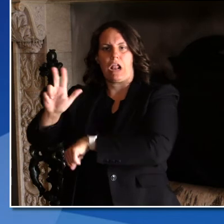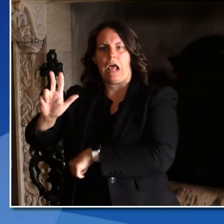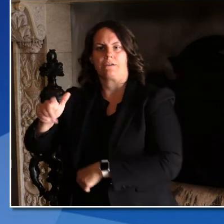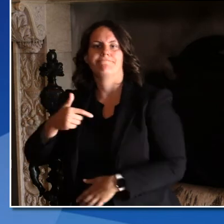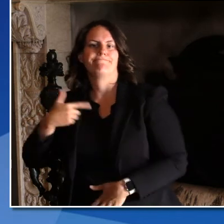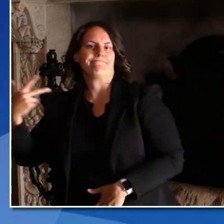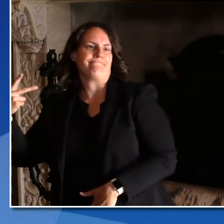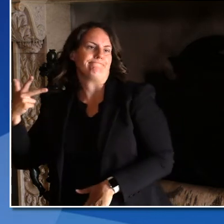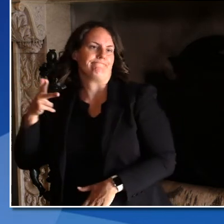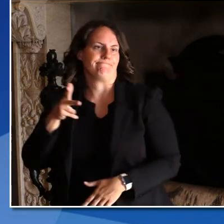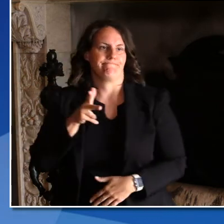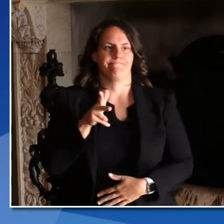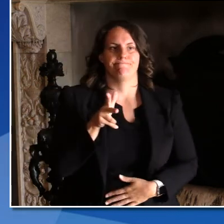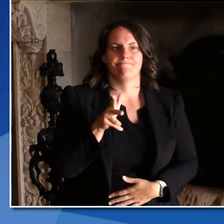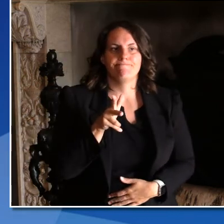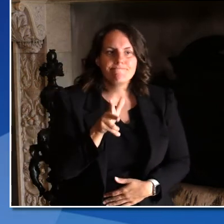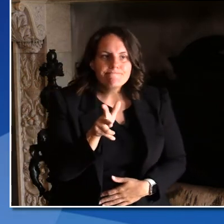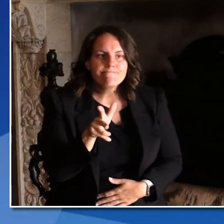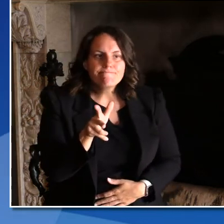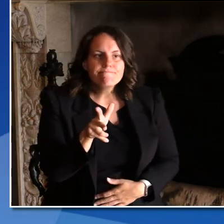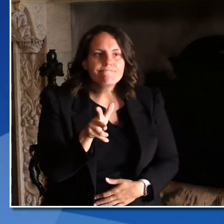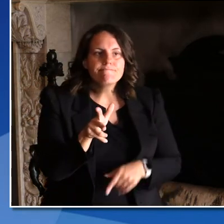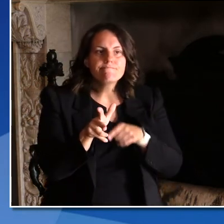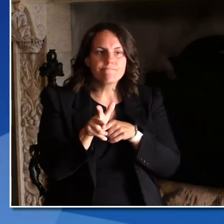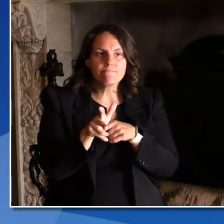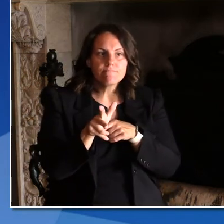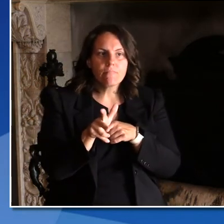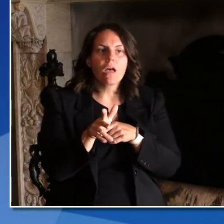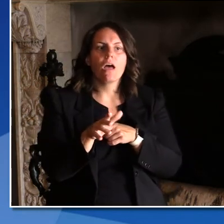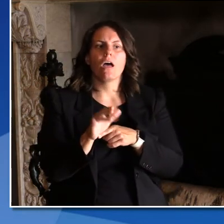speak. How does that help speed things?